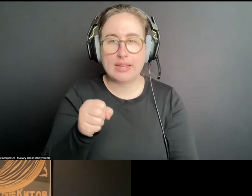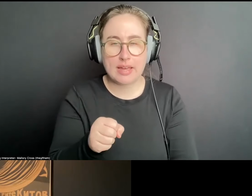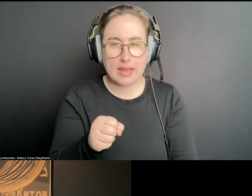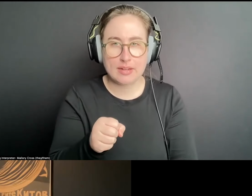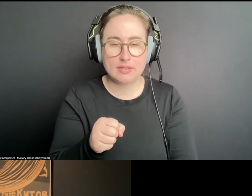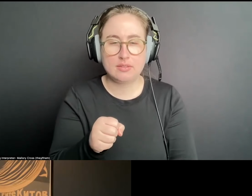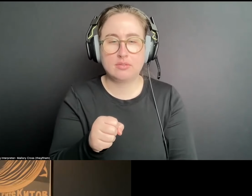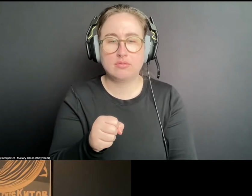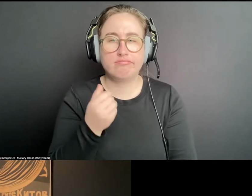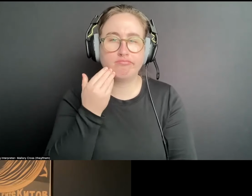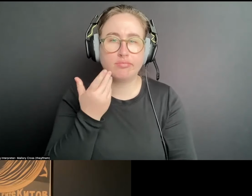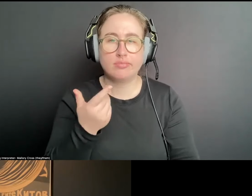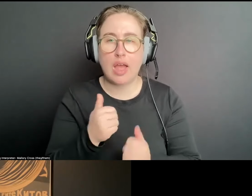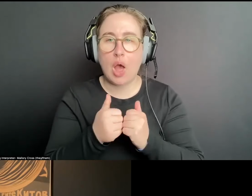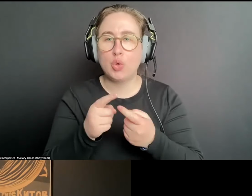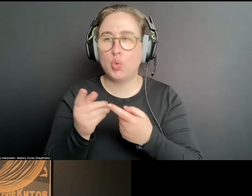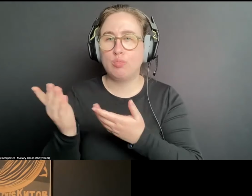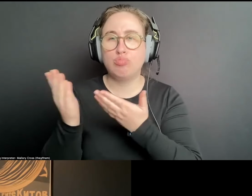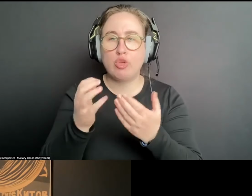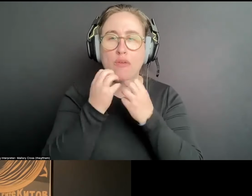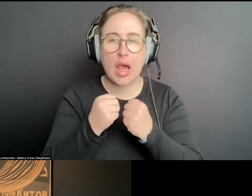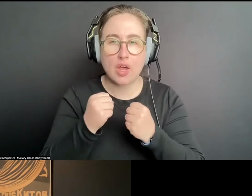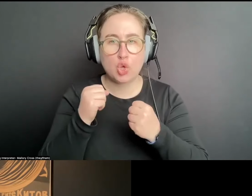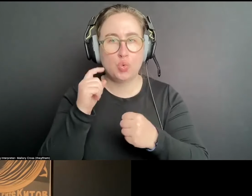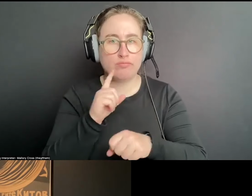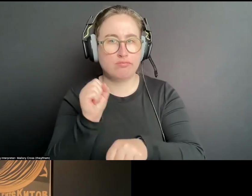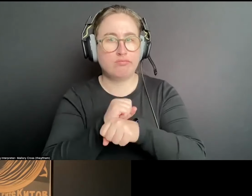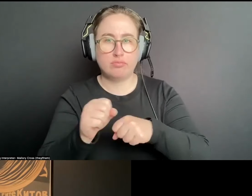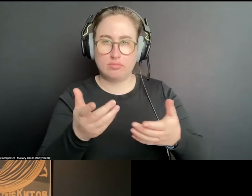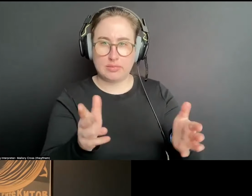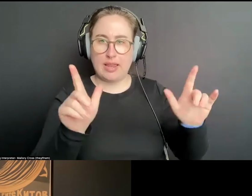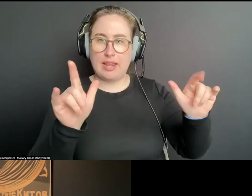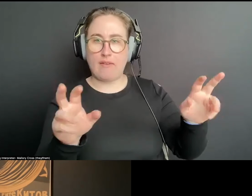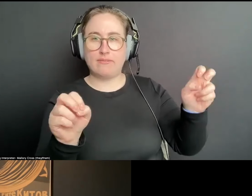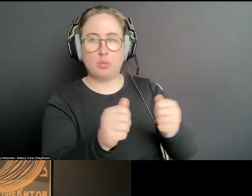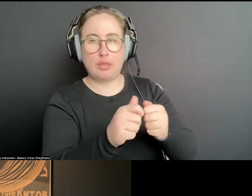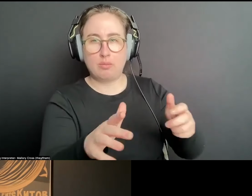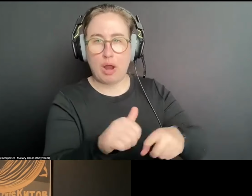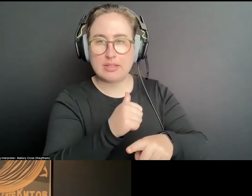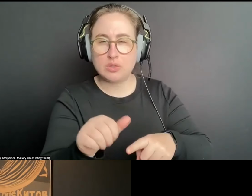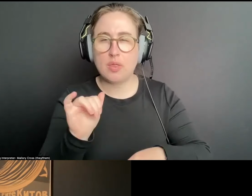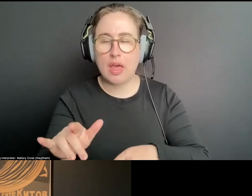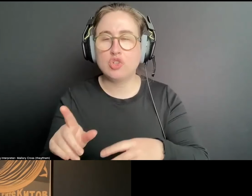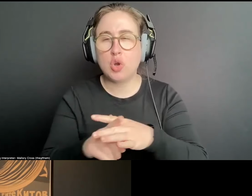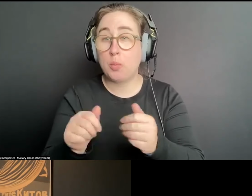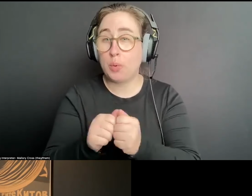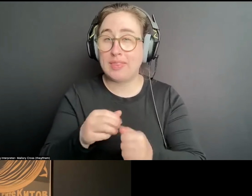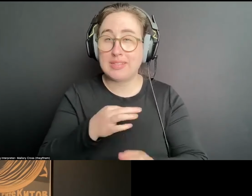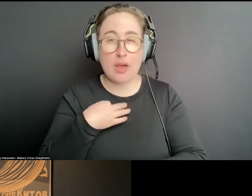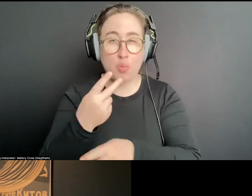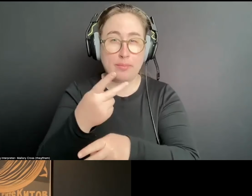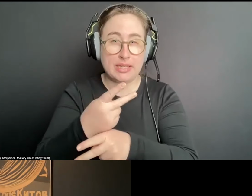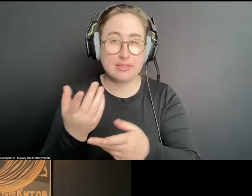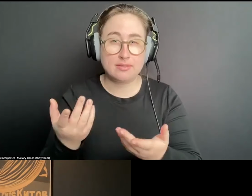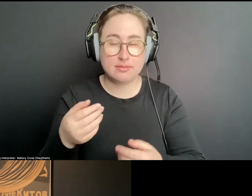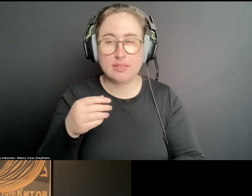how you bring your values into practice with operations. So that often shows up in staff well-being. That